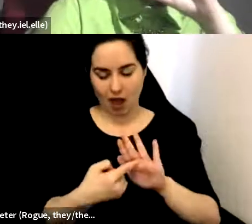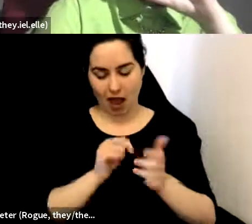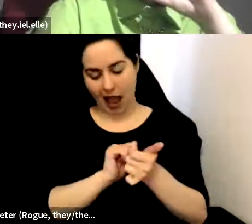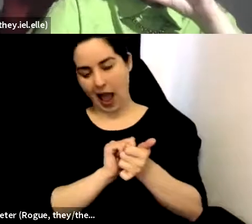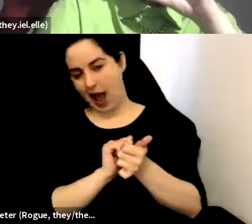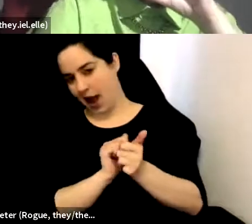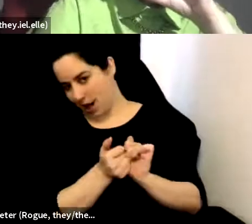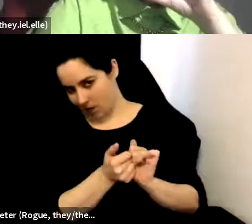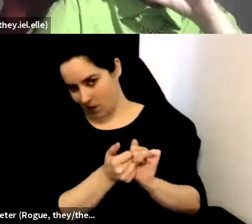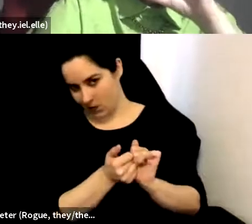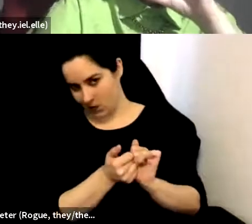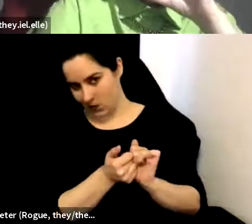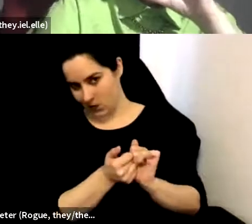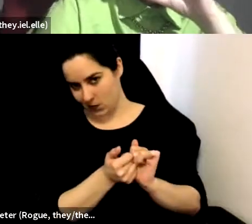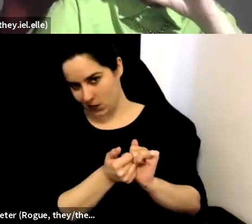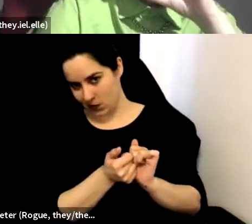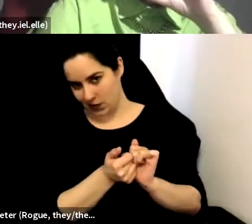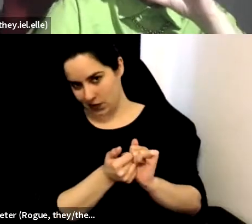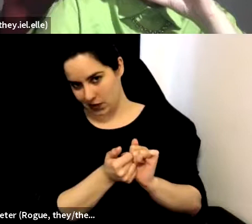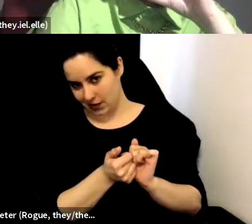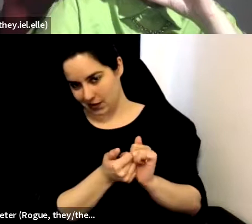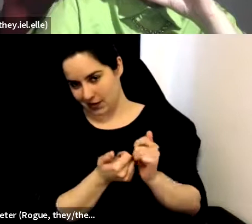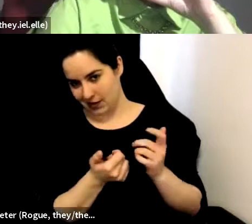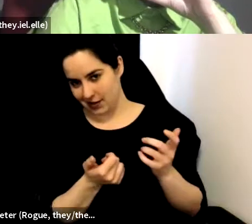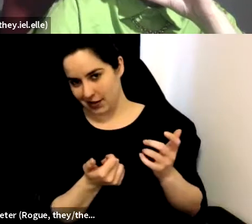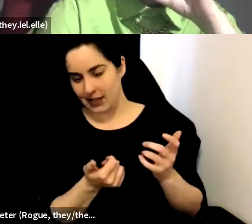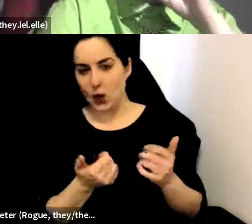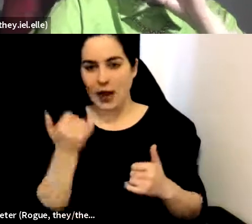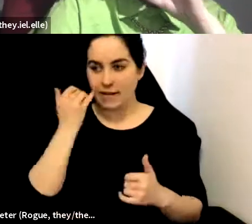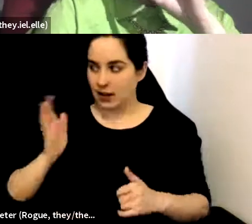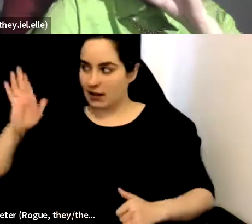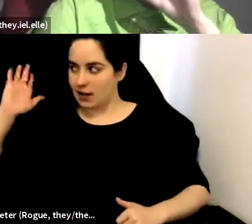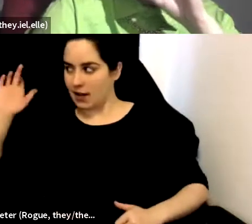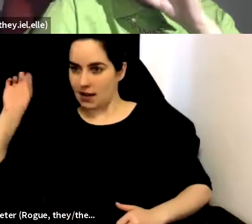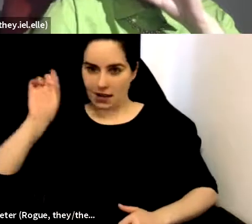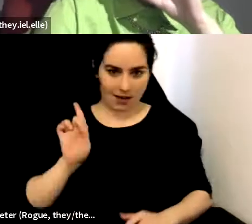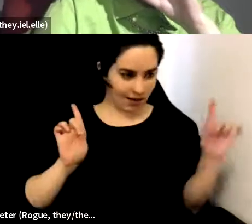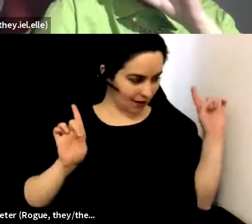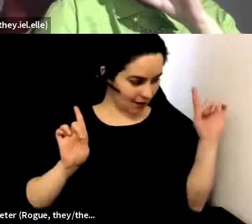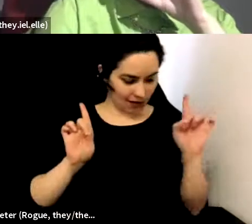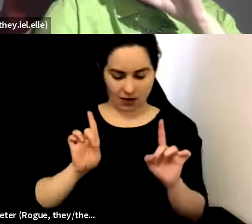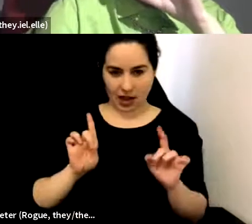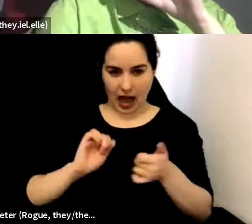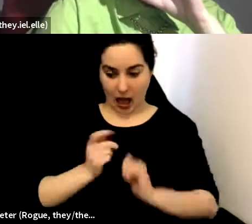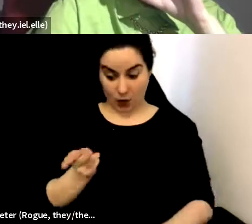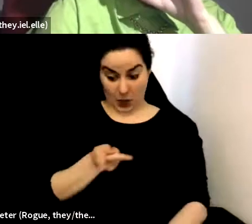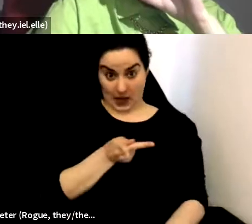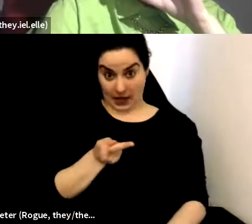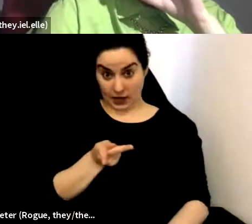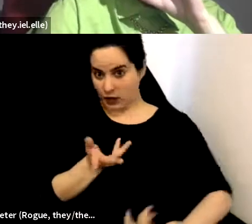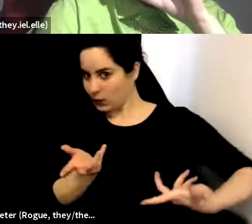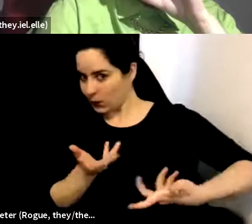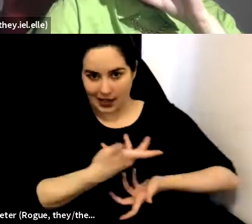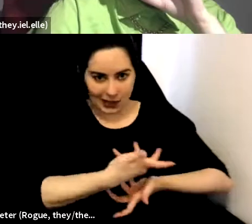do they interact with the other ancestors that I hold? I think a lot about, like, Yolanda, you